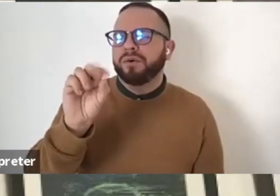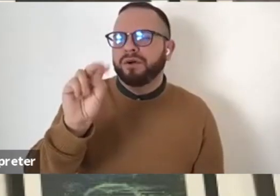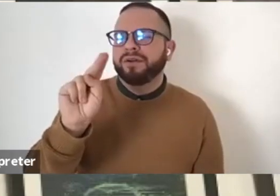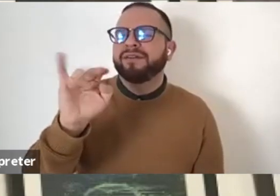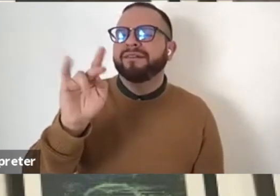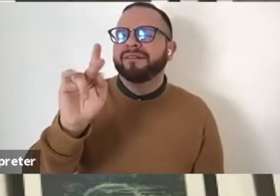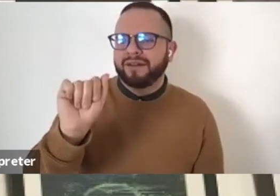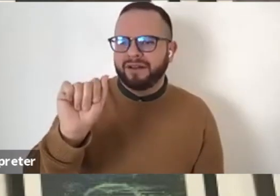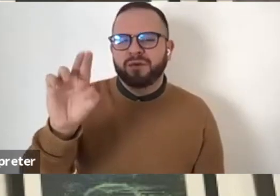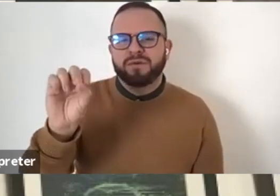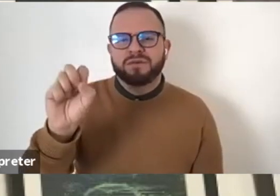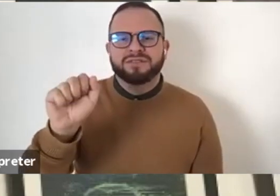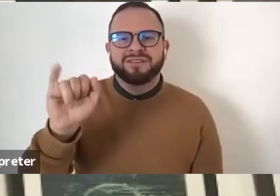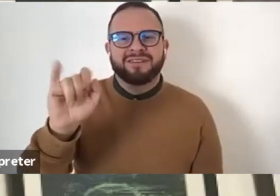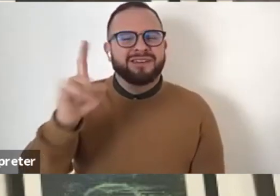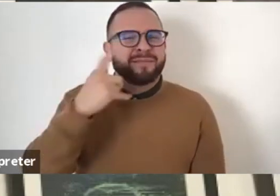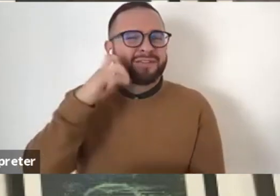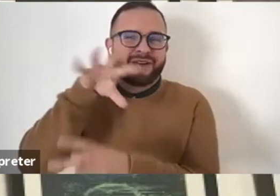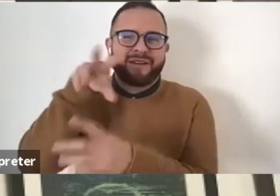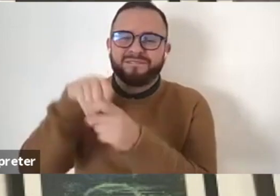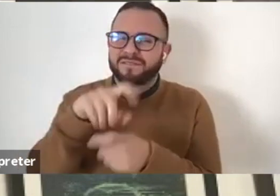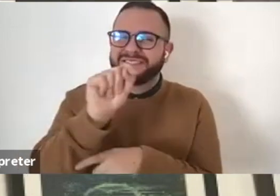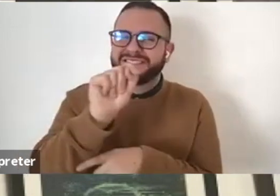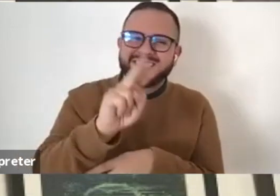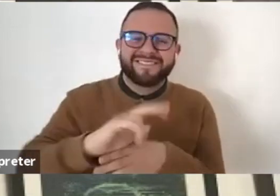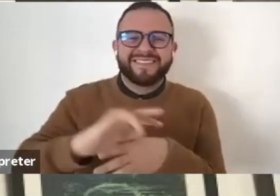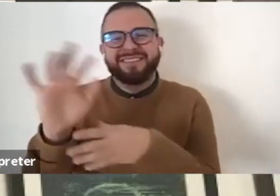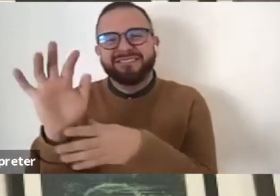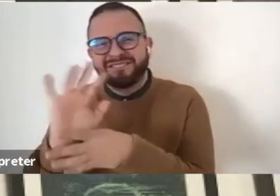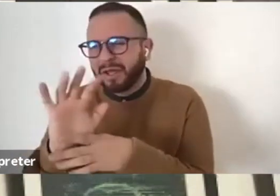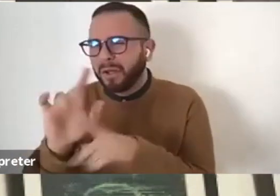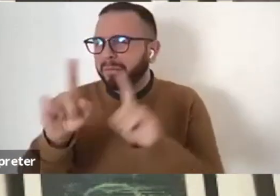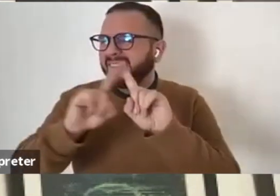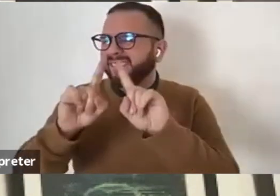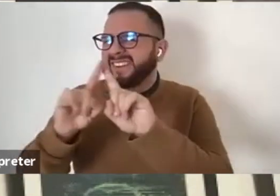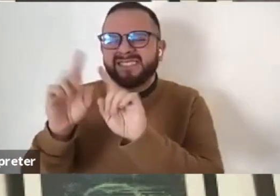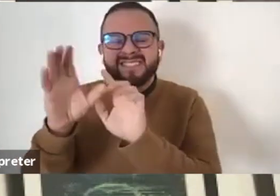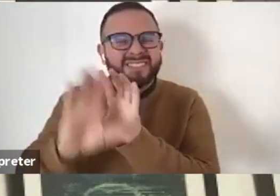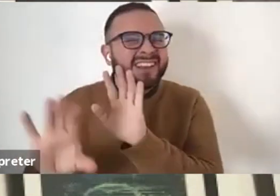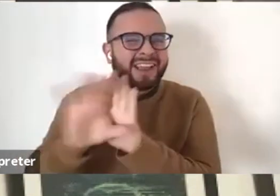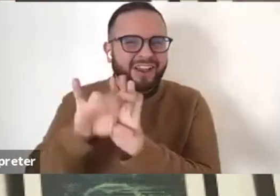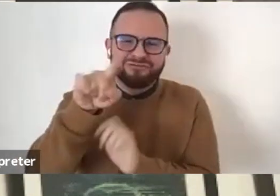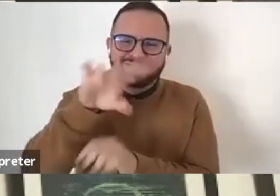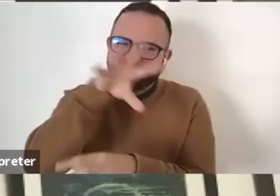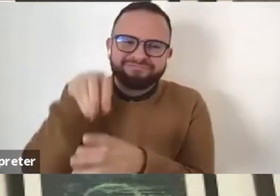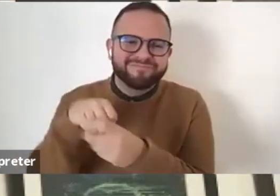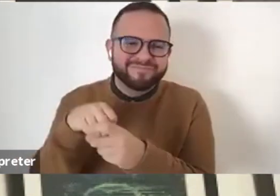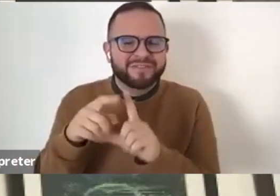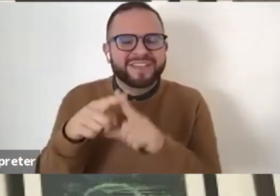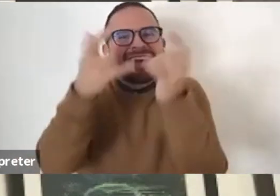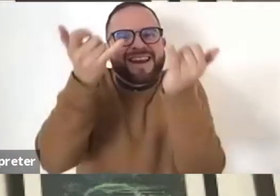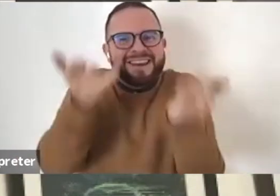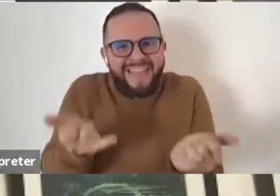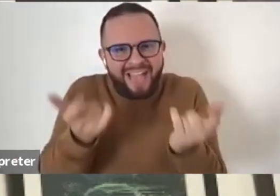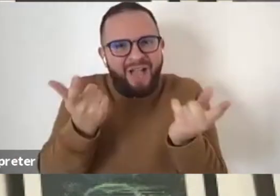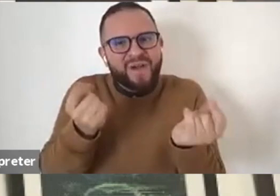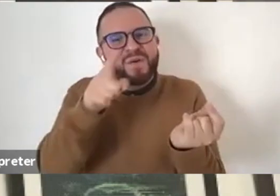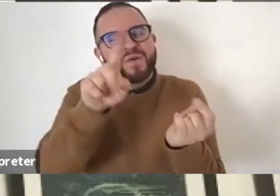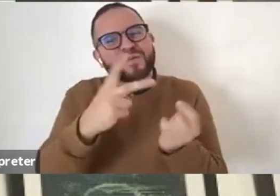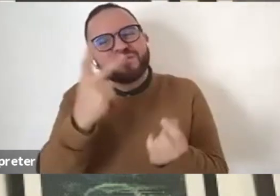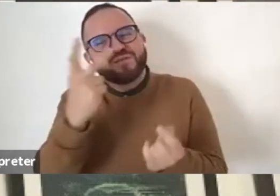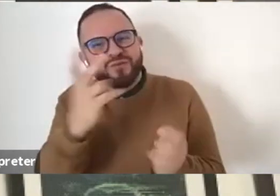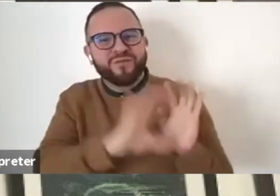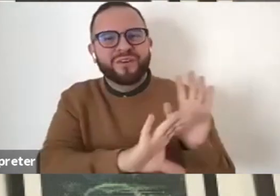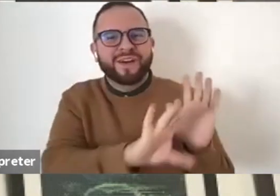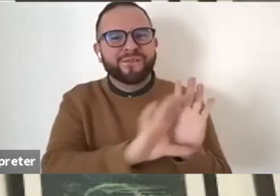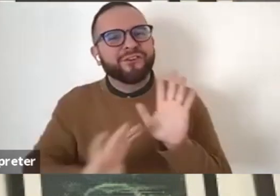and television, period pieces, all kinds of characters. And here, Thank you're you. playing kind of two characters.